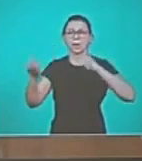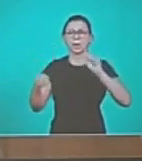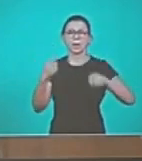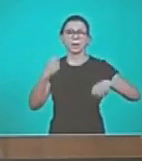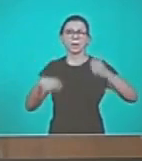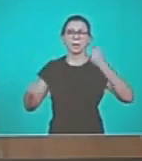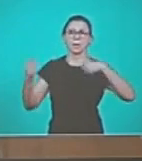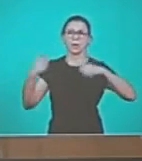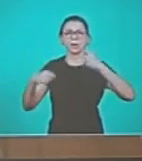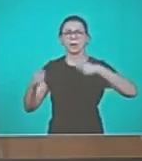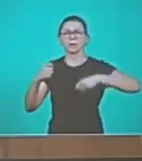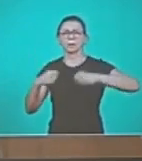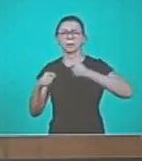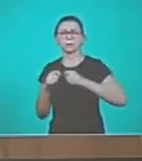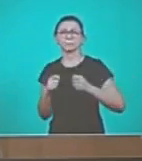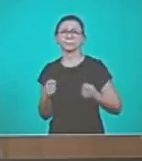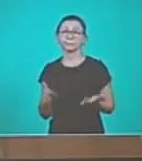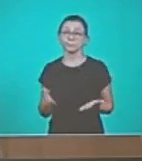what it is, my brethren.